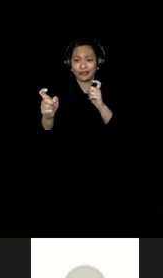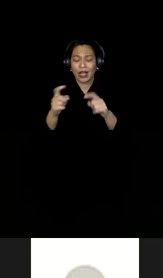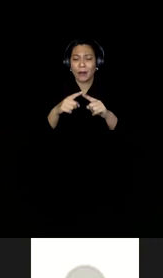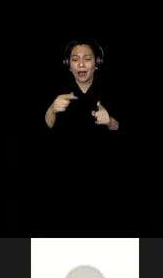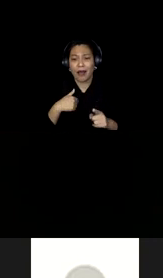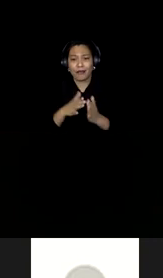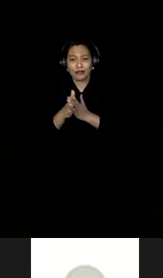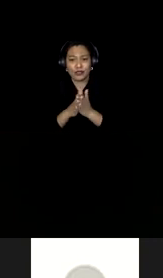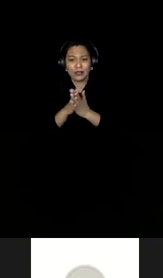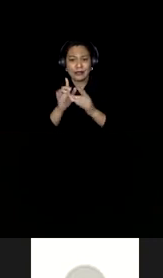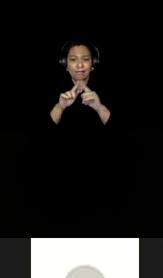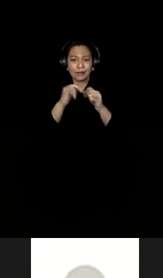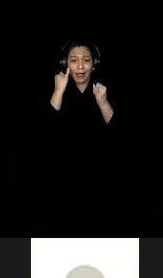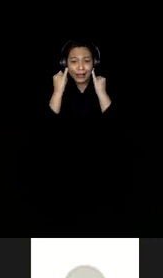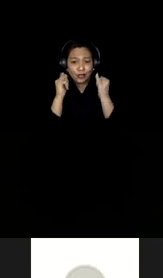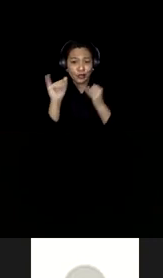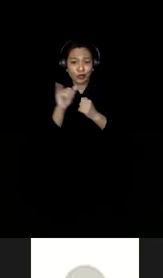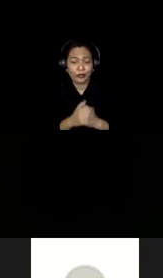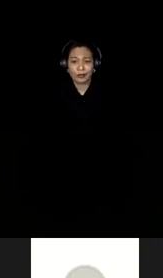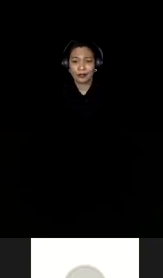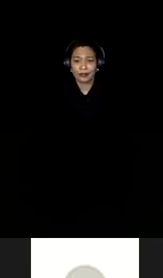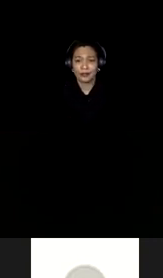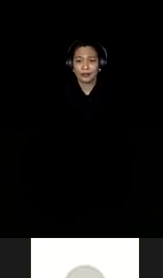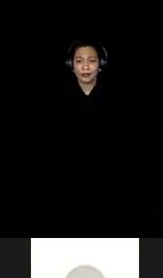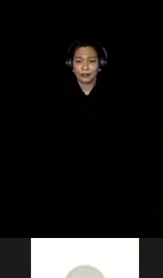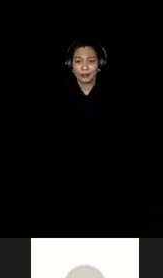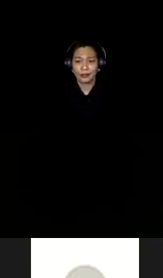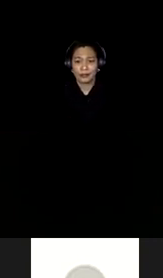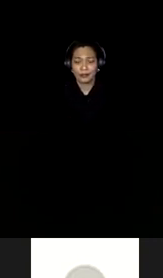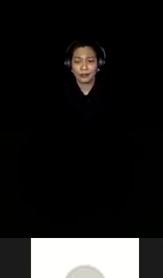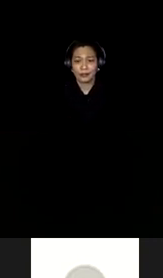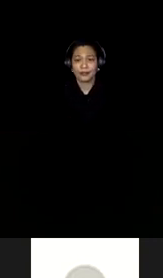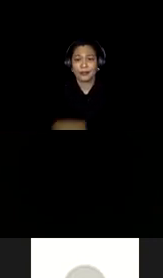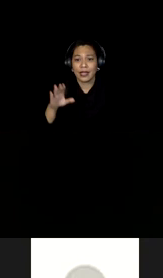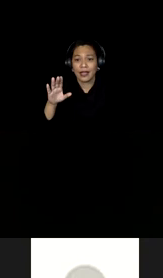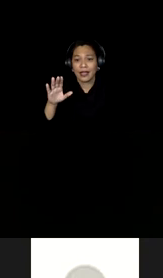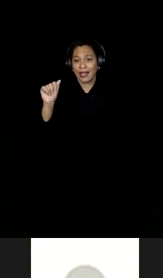in ideas as well. Oh yeah, that's totally great. Blogs are a great,